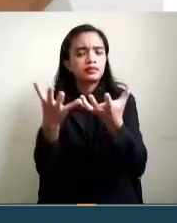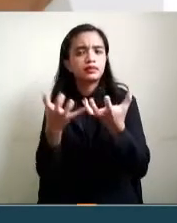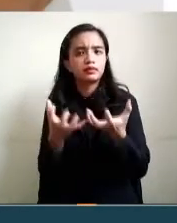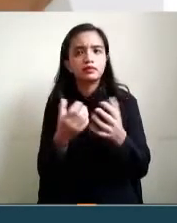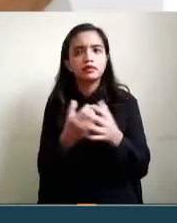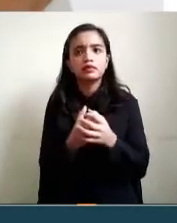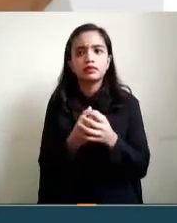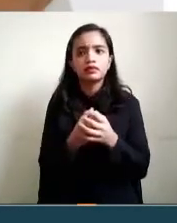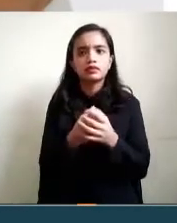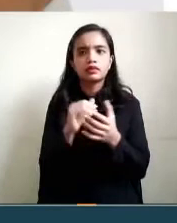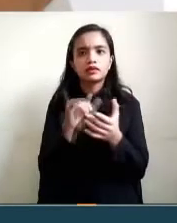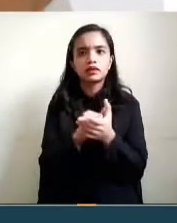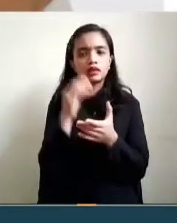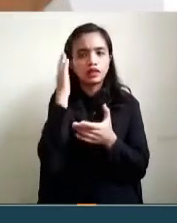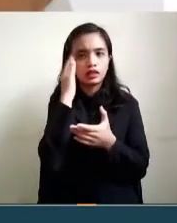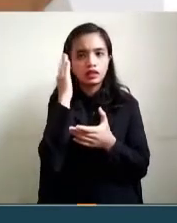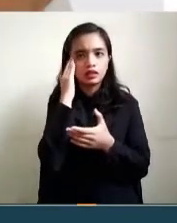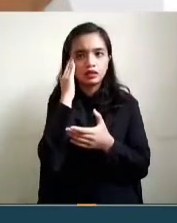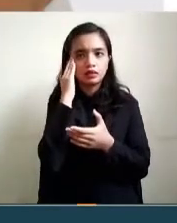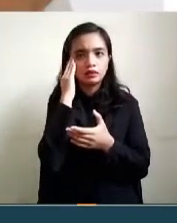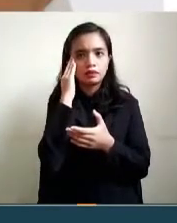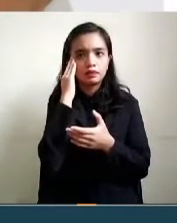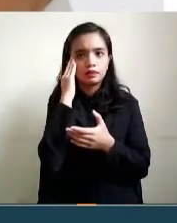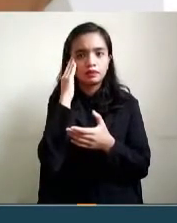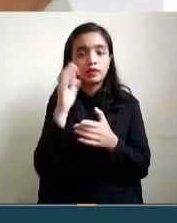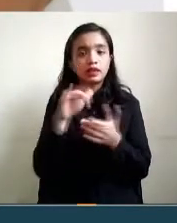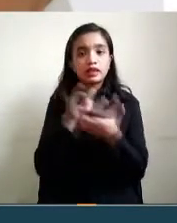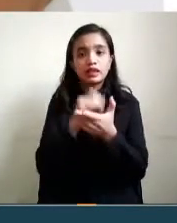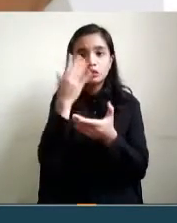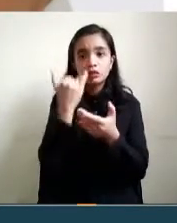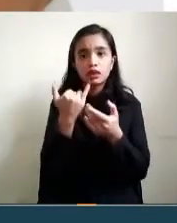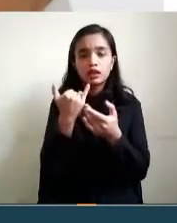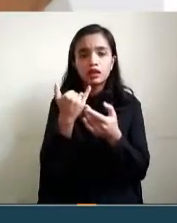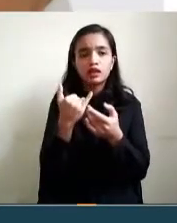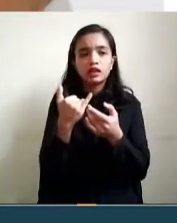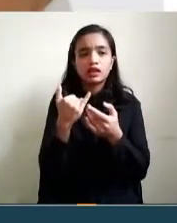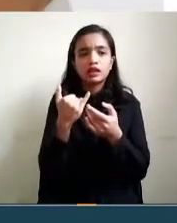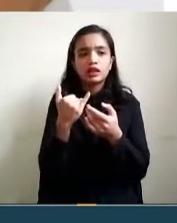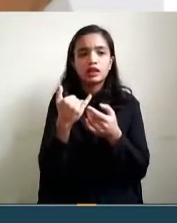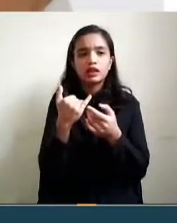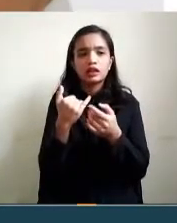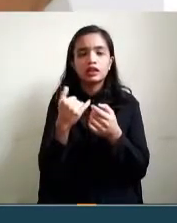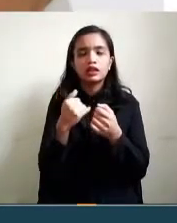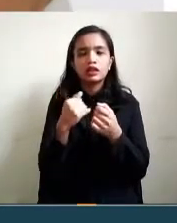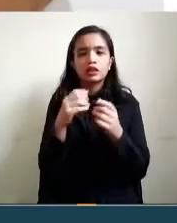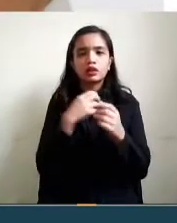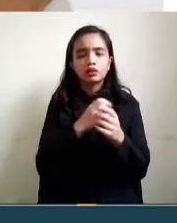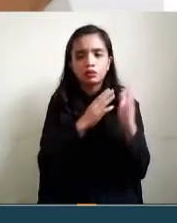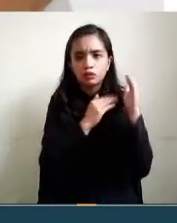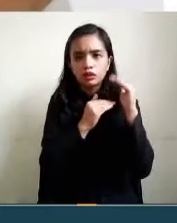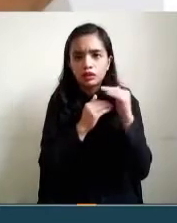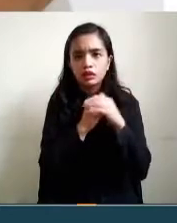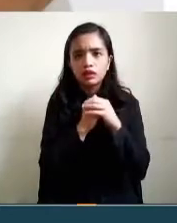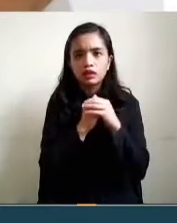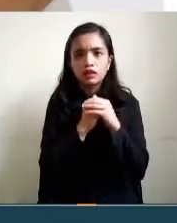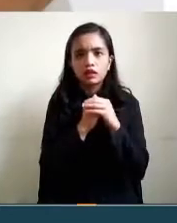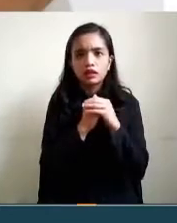it. Obligasyon namin ibigay sa kanila yan. Kaya lang konting pasensya lang po. Basta pararatingin namin